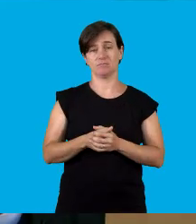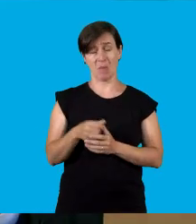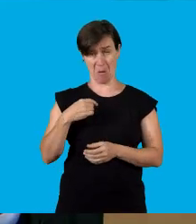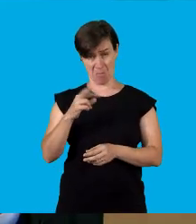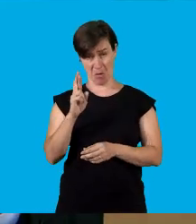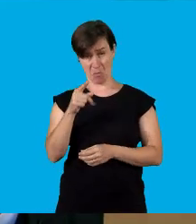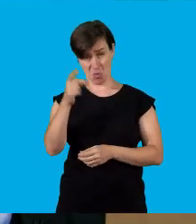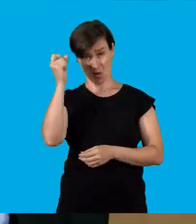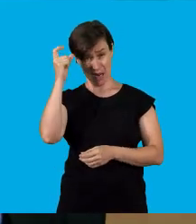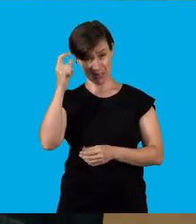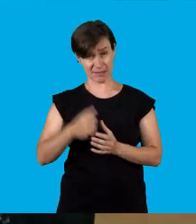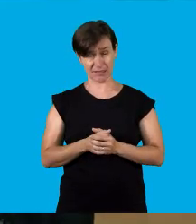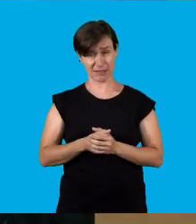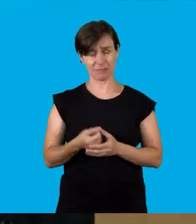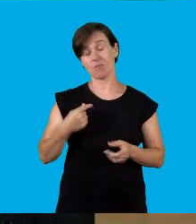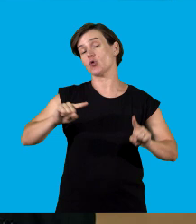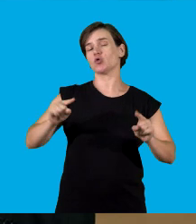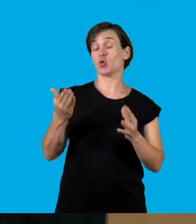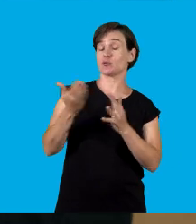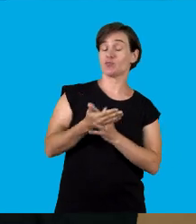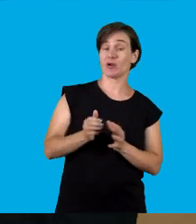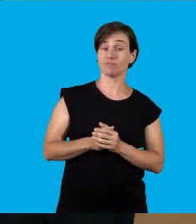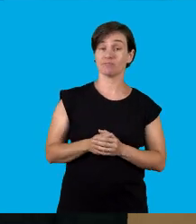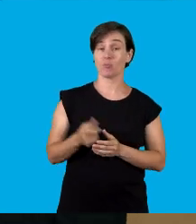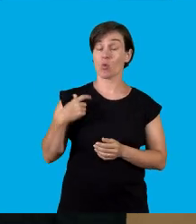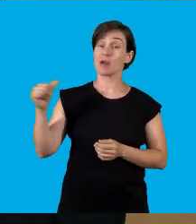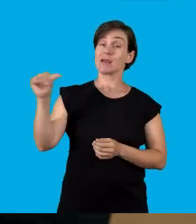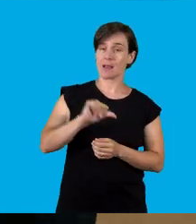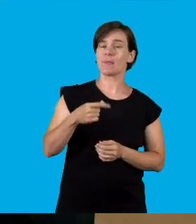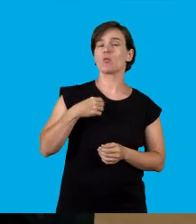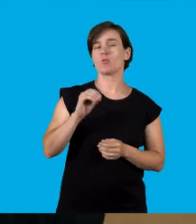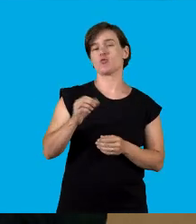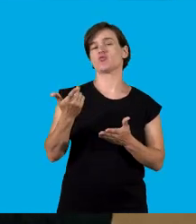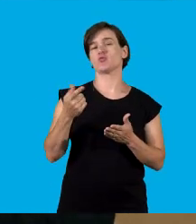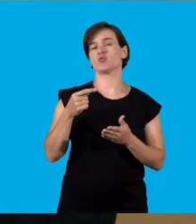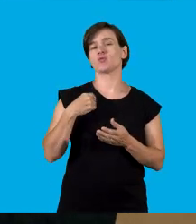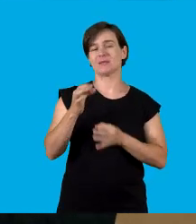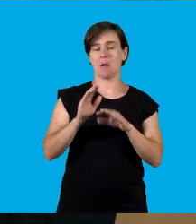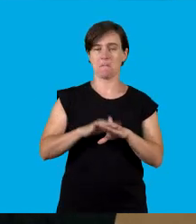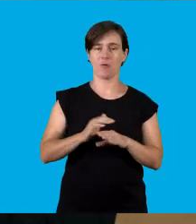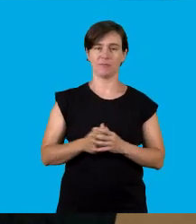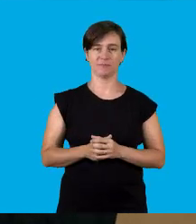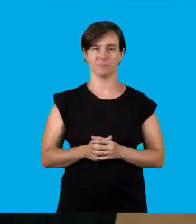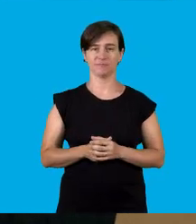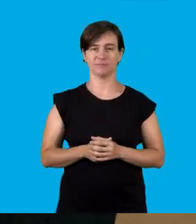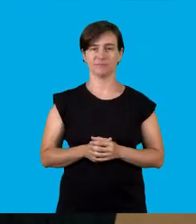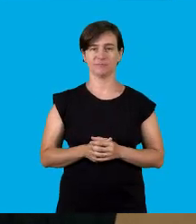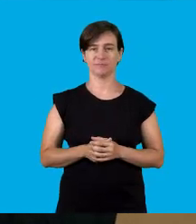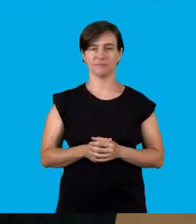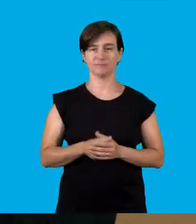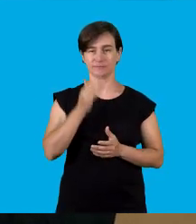Guys, I hope that's clear to you. Let us take a quick advert break. After the break, we'll put all of this into context. See you now.